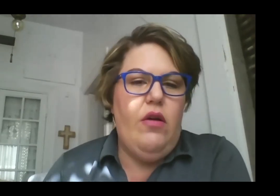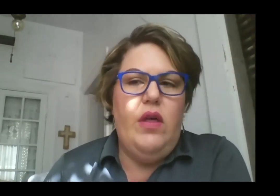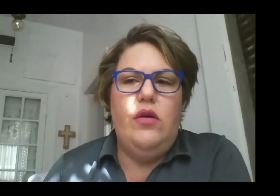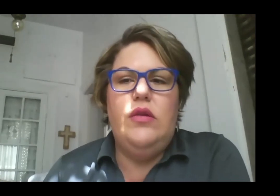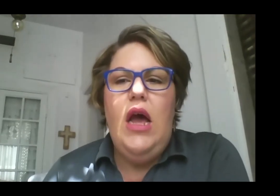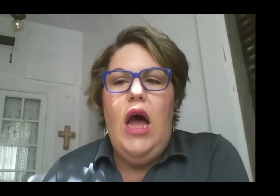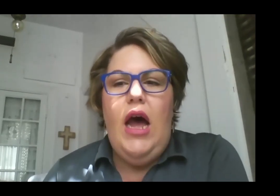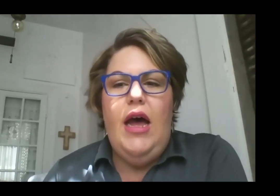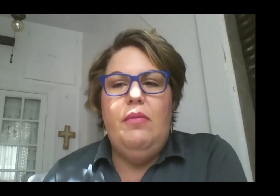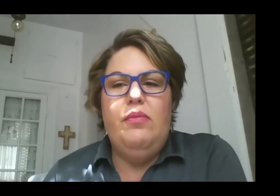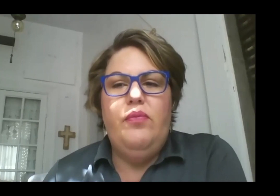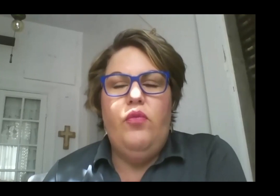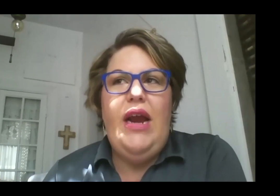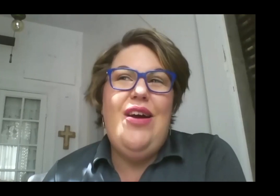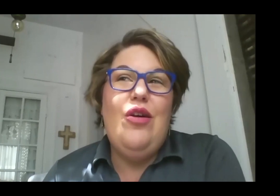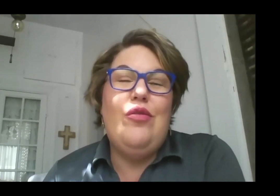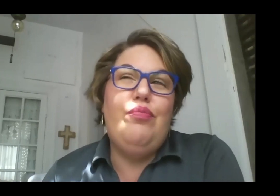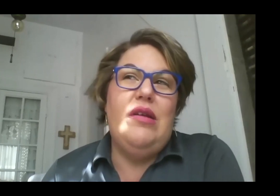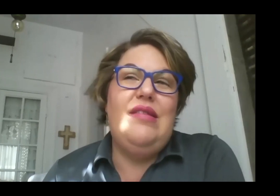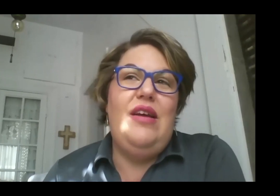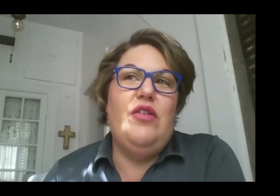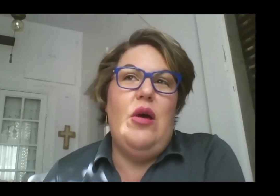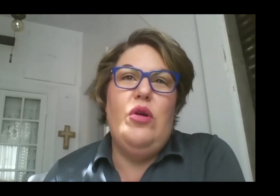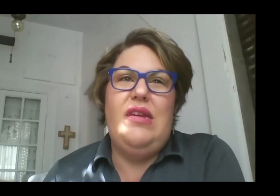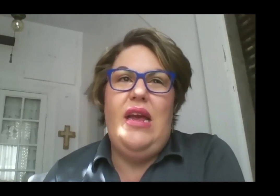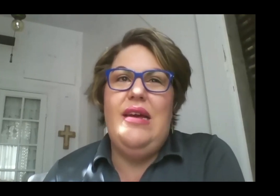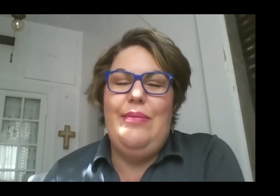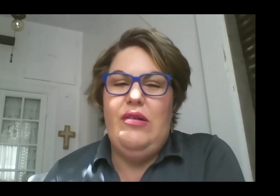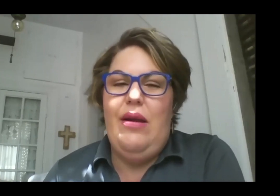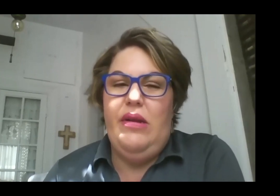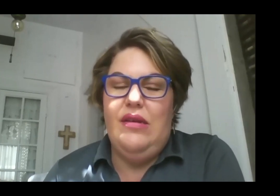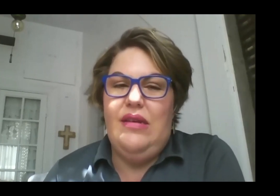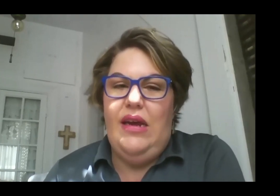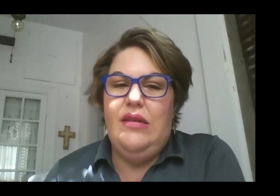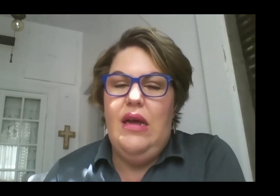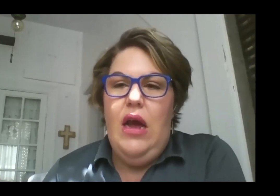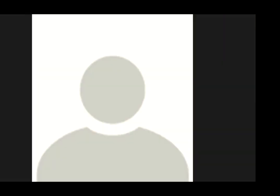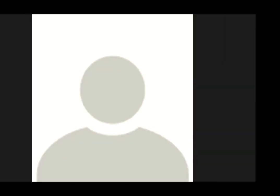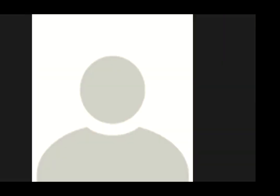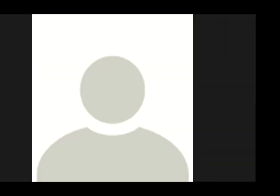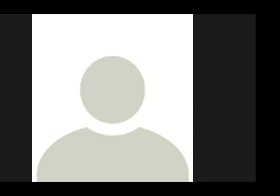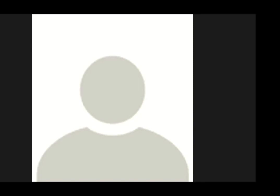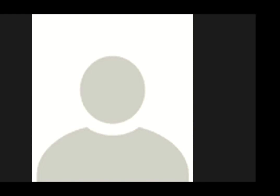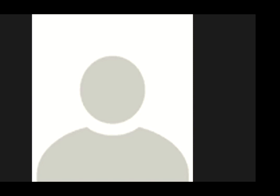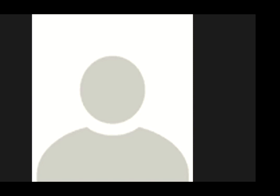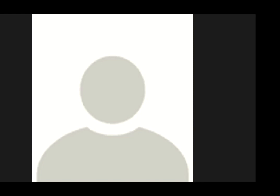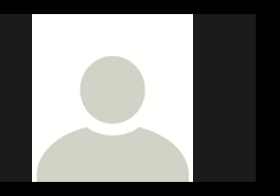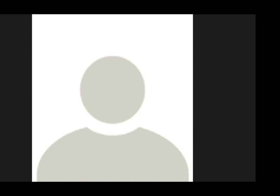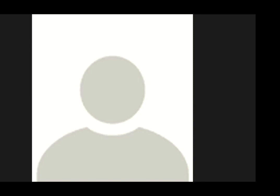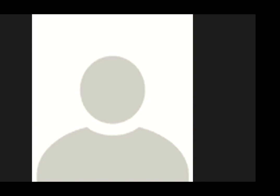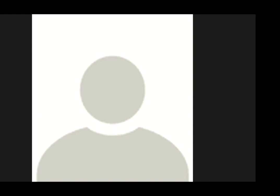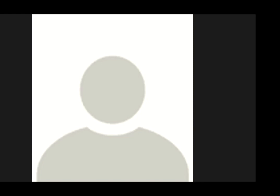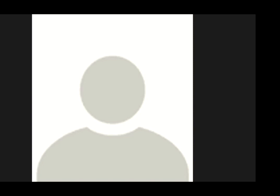run out of those. Right now, processing for summer is taking us about 10 business days because we are